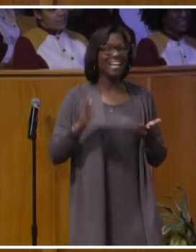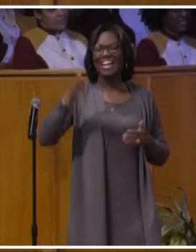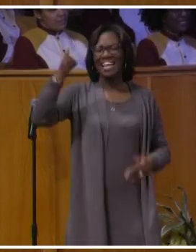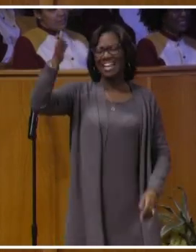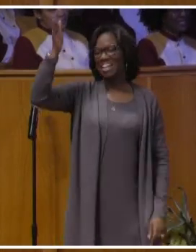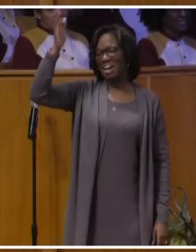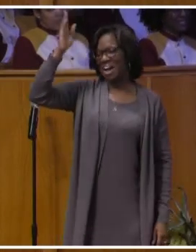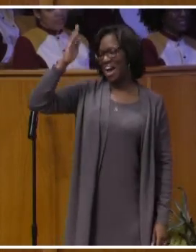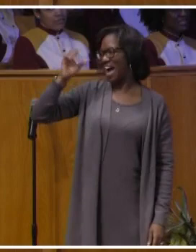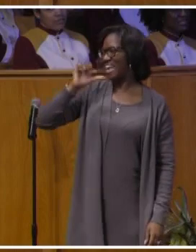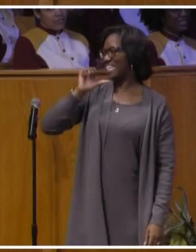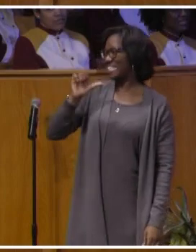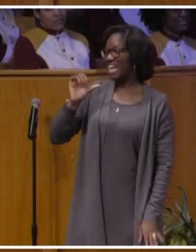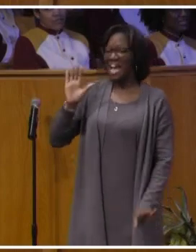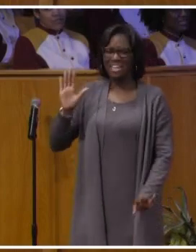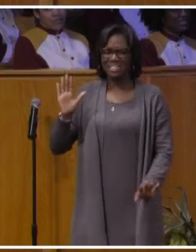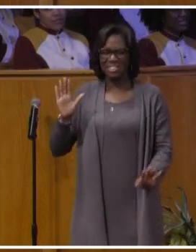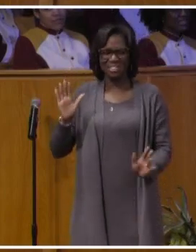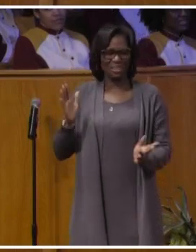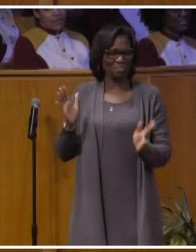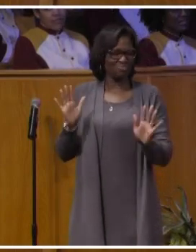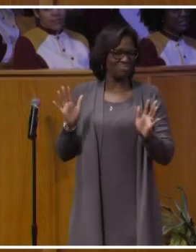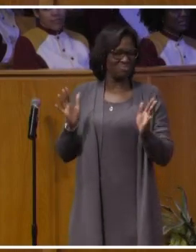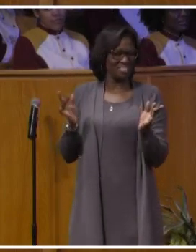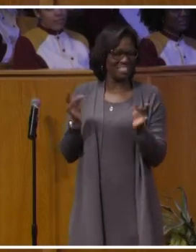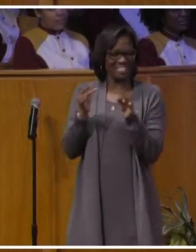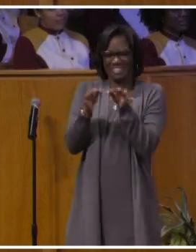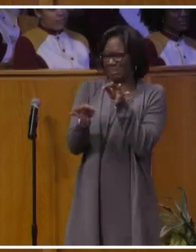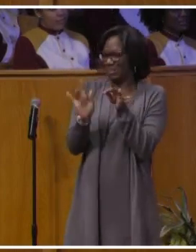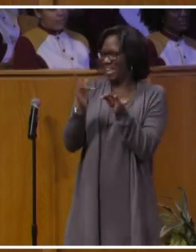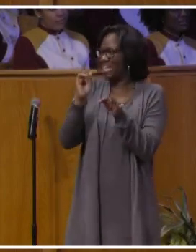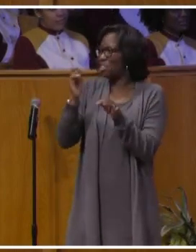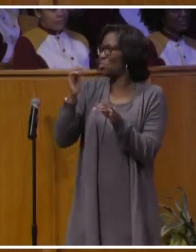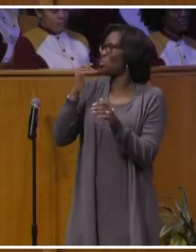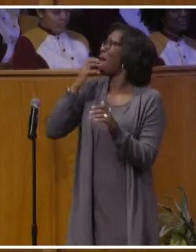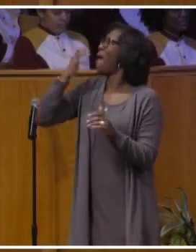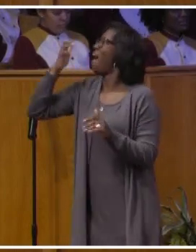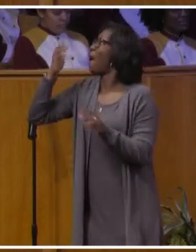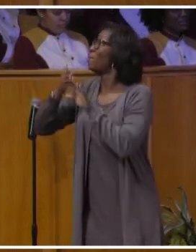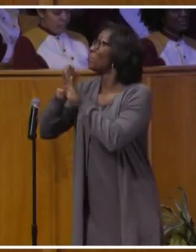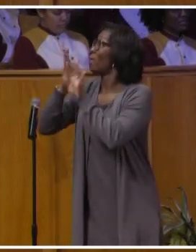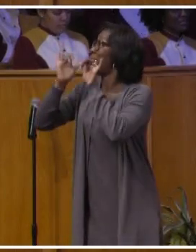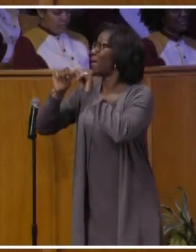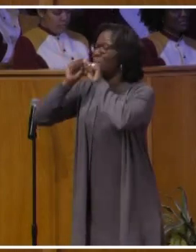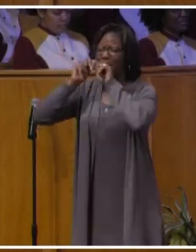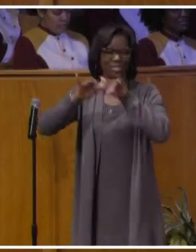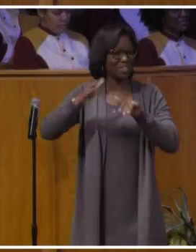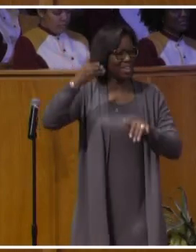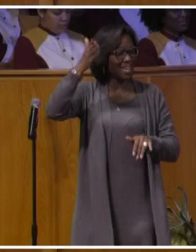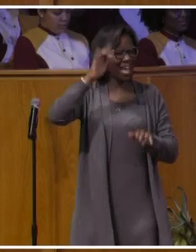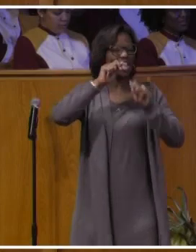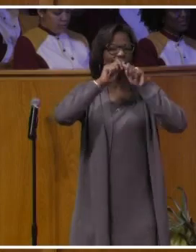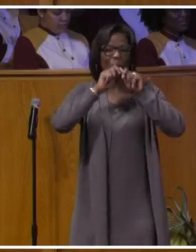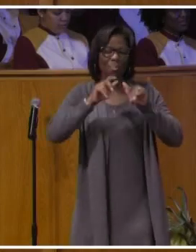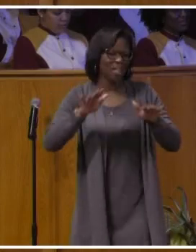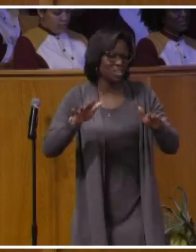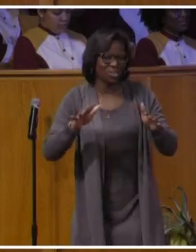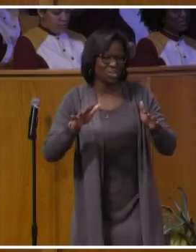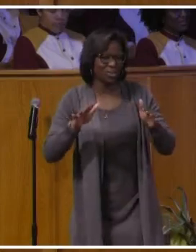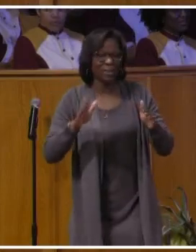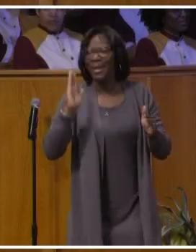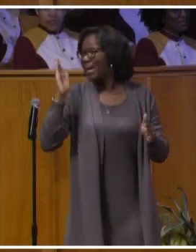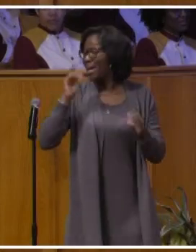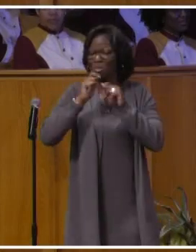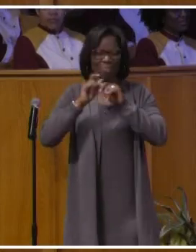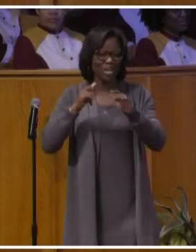God is not so fickle that God needs you to holler before God, if God's gonna bless you, God's